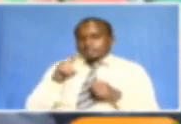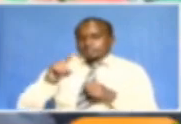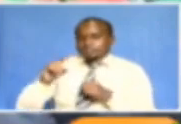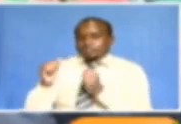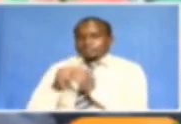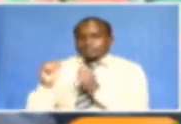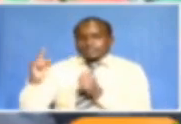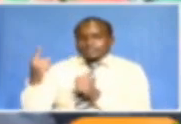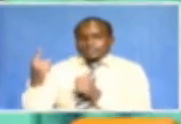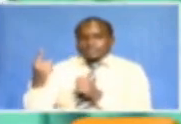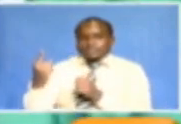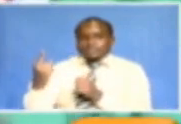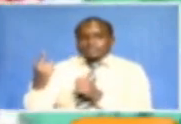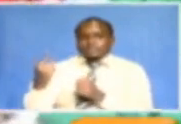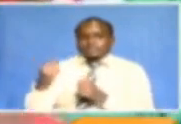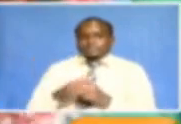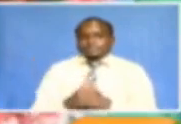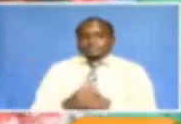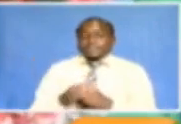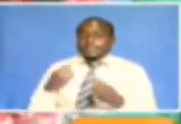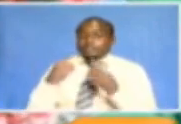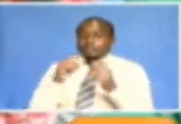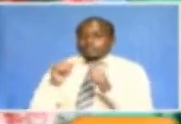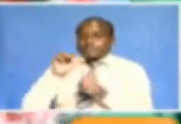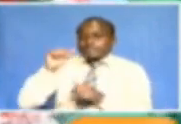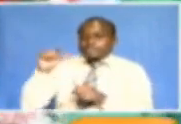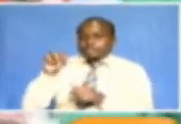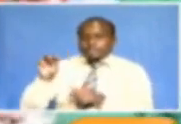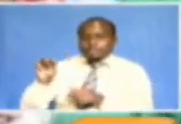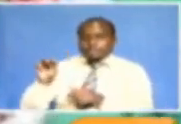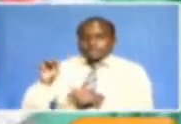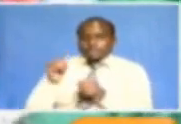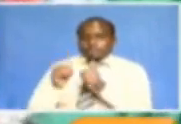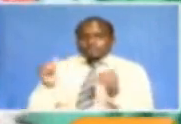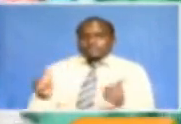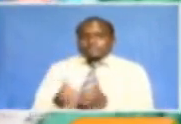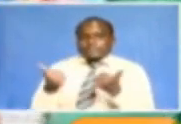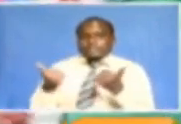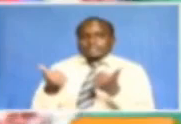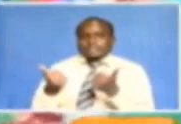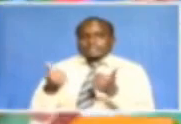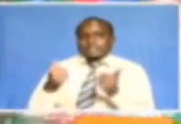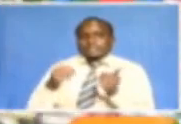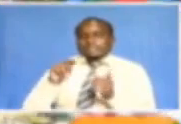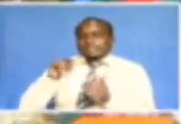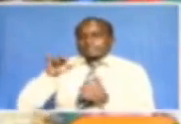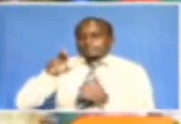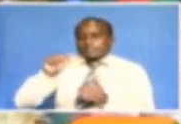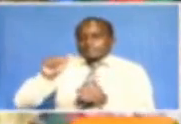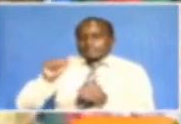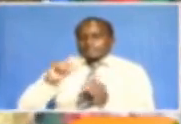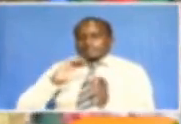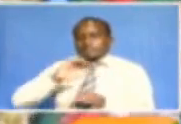Nat Masaba North Branch annual general meeting that was happening in Nyamira County.